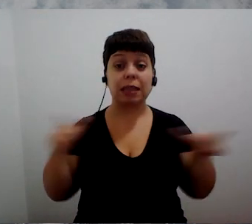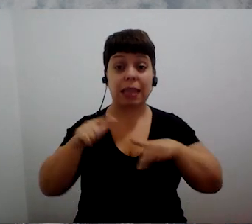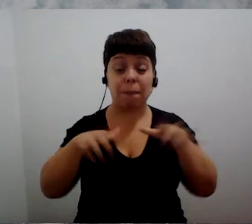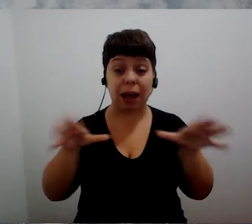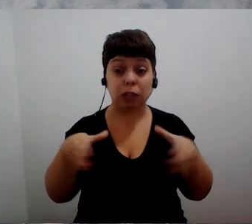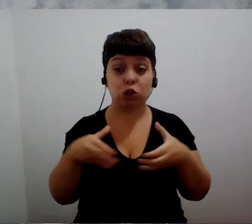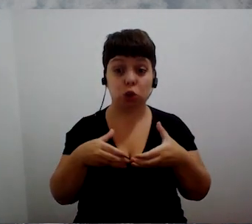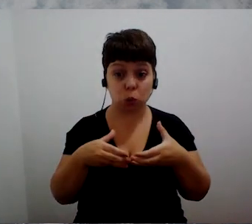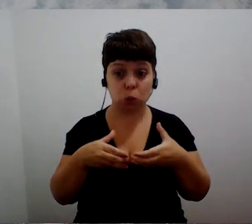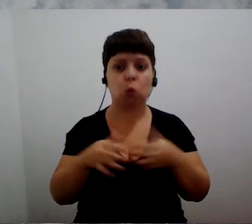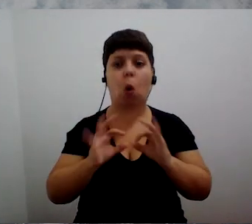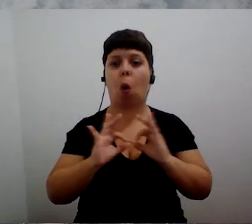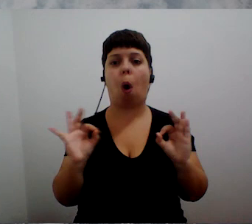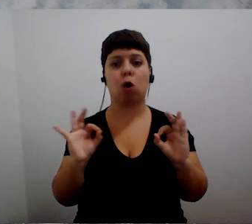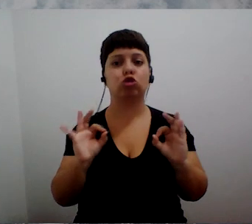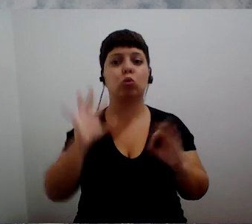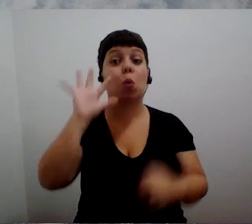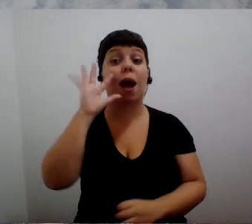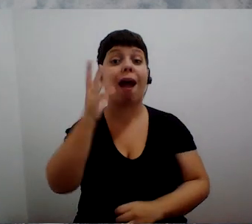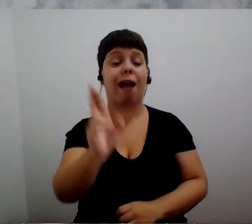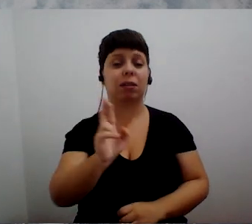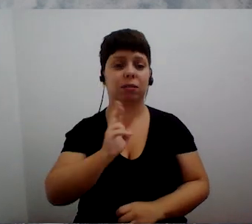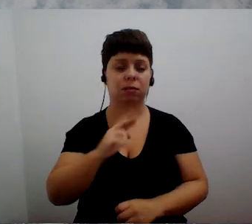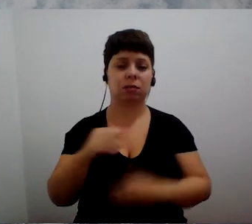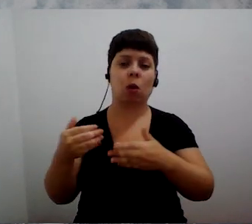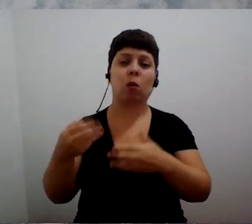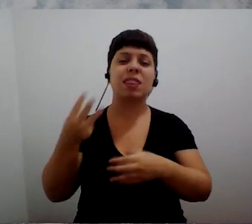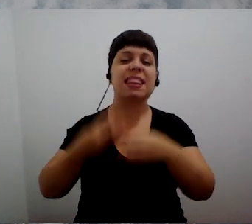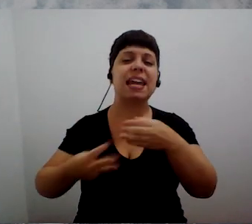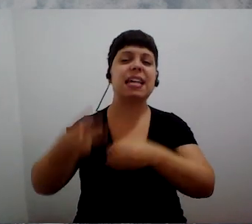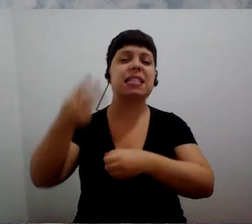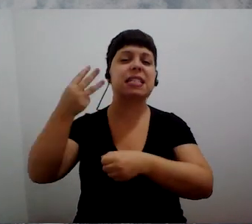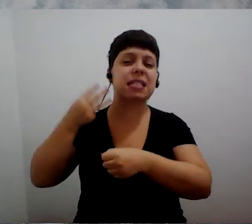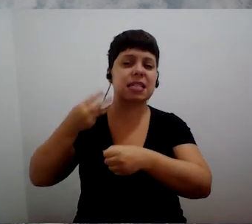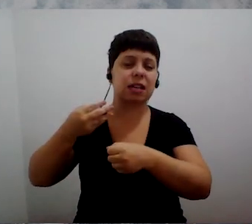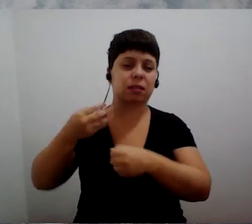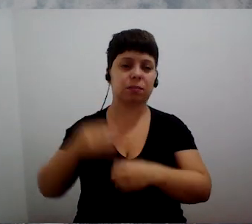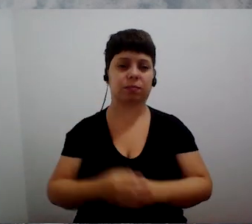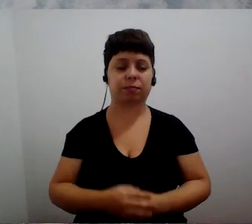Brazil, because the results were very good. And less